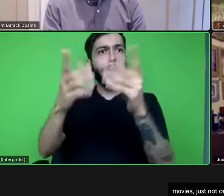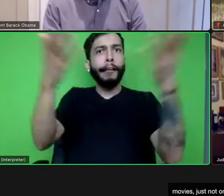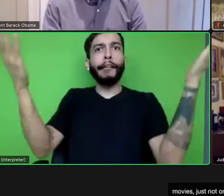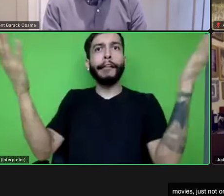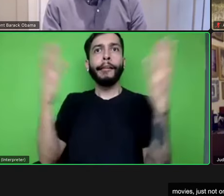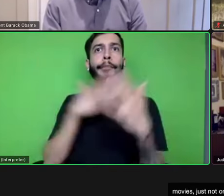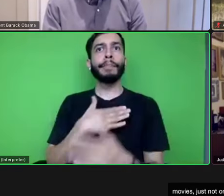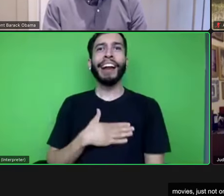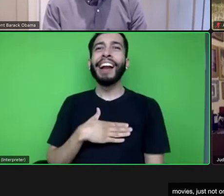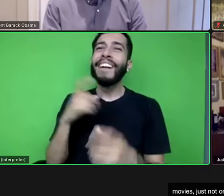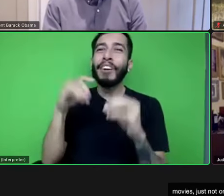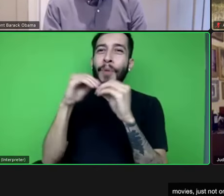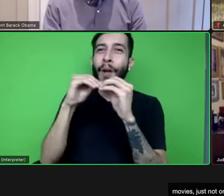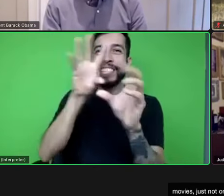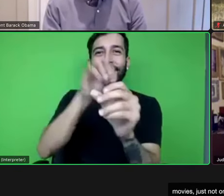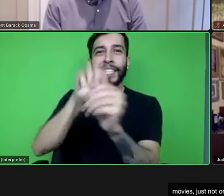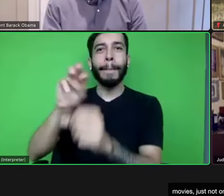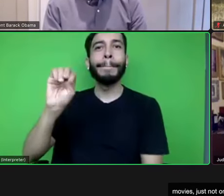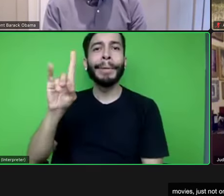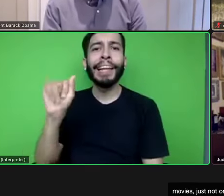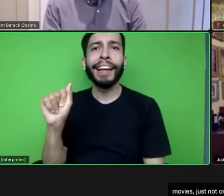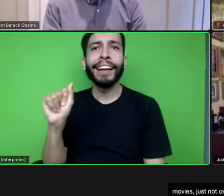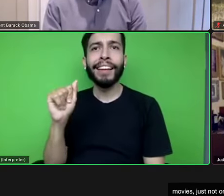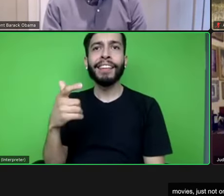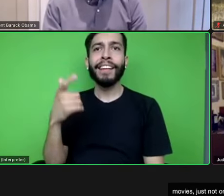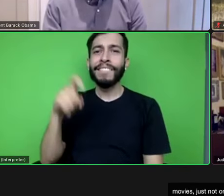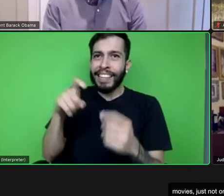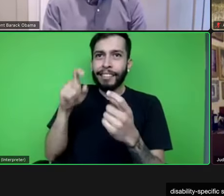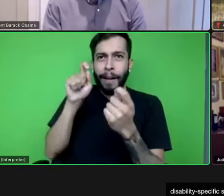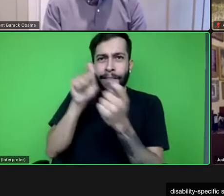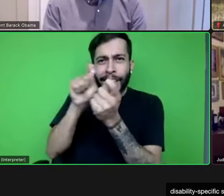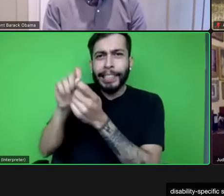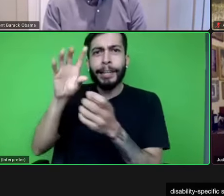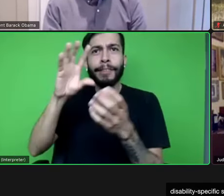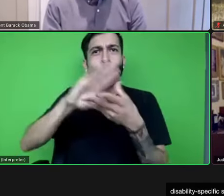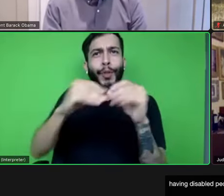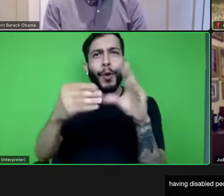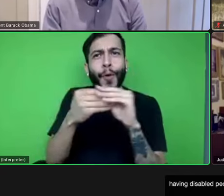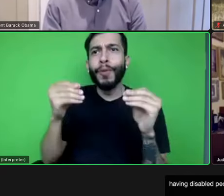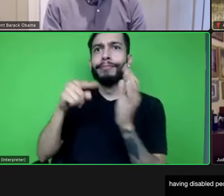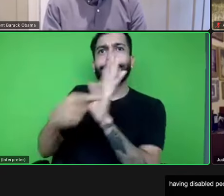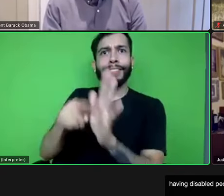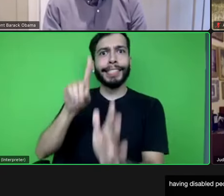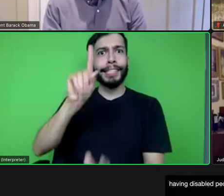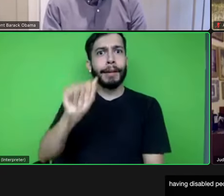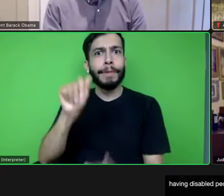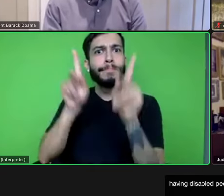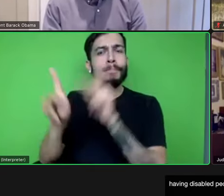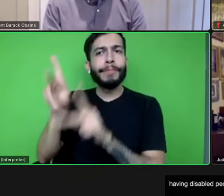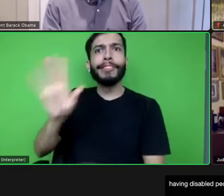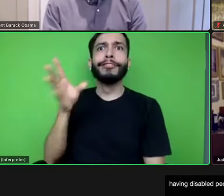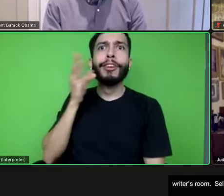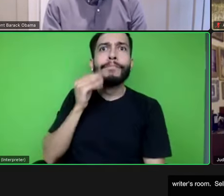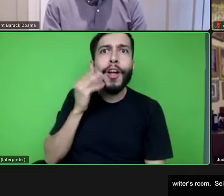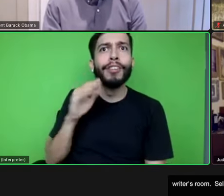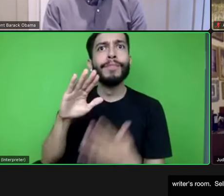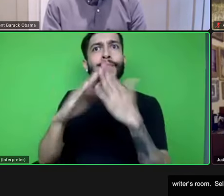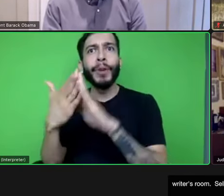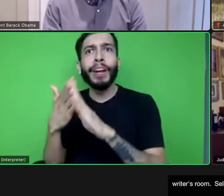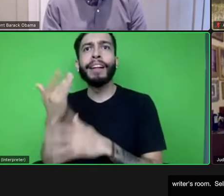disabled people in the writer's room, you know, selling soda, whatever it may be. So I think what's